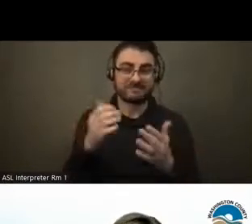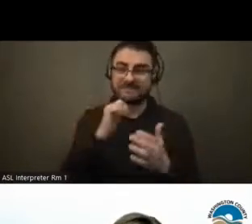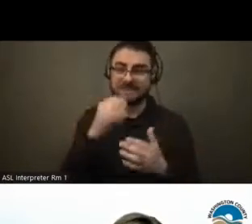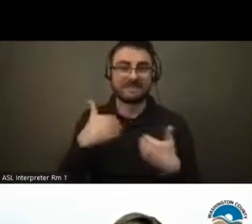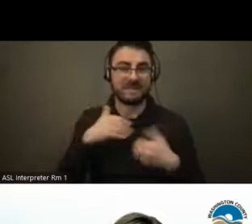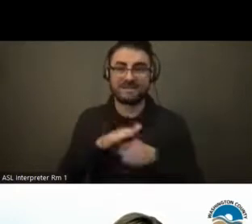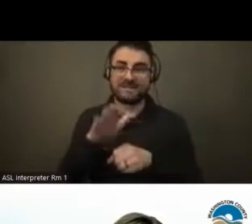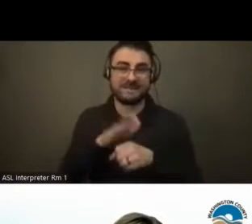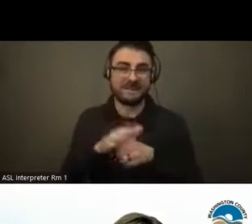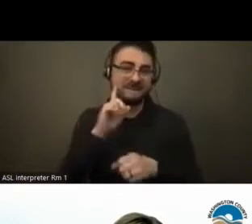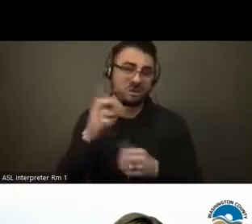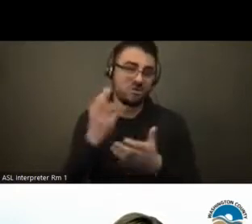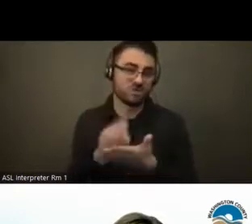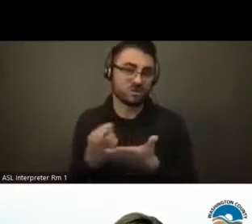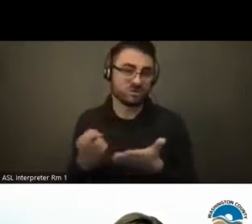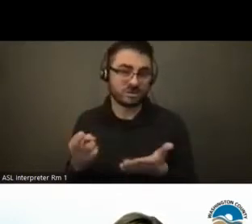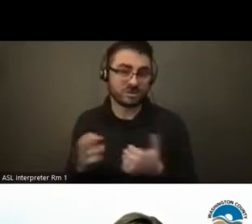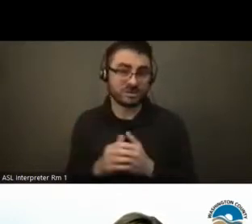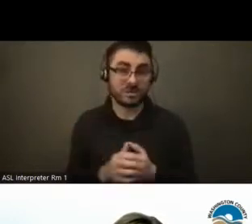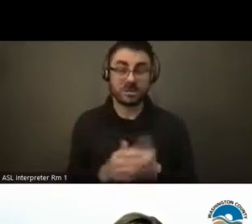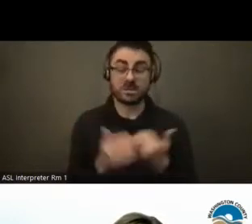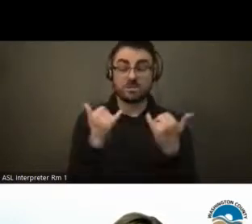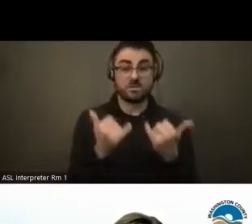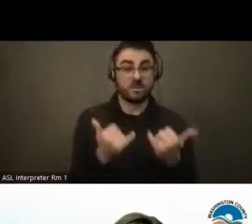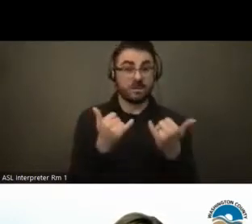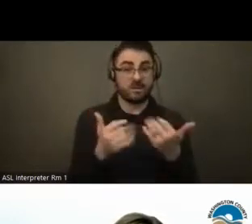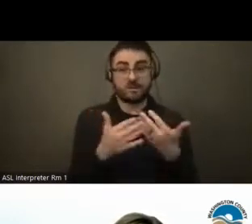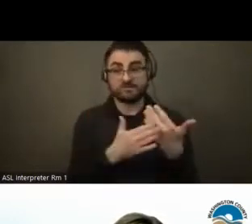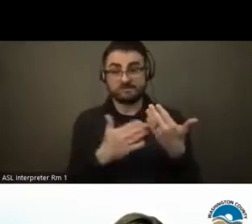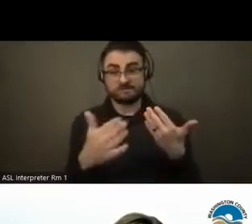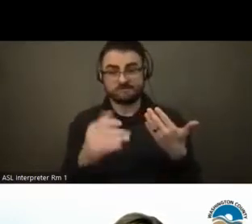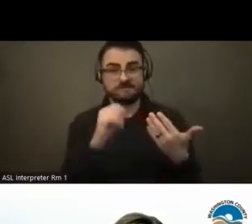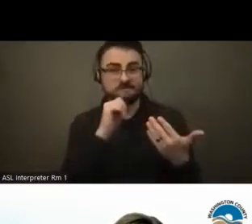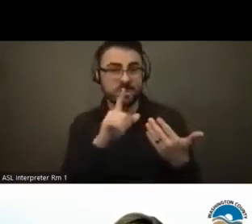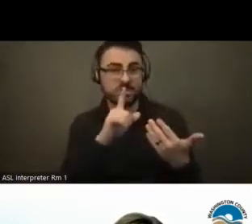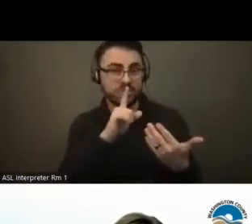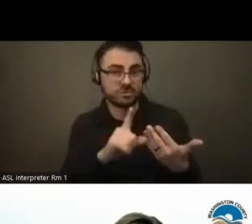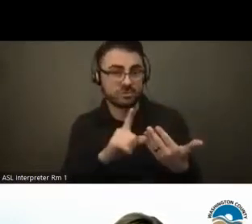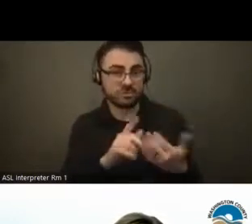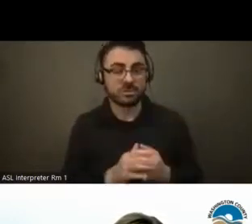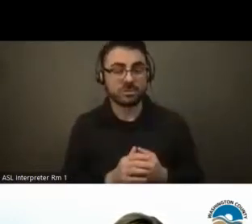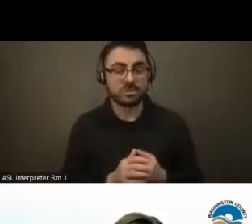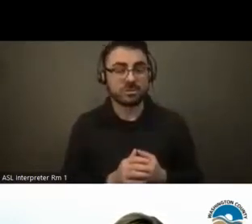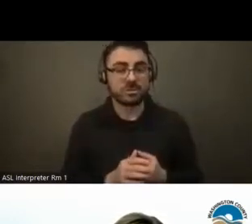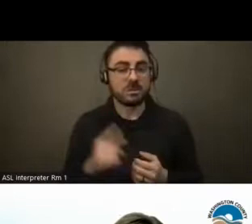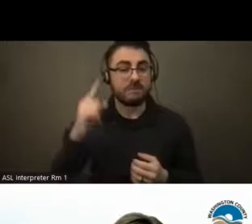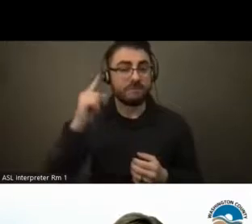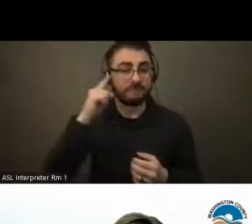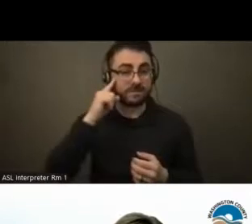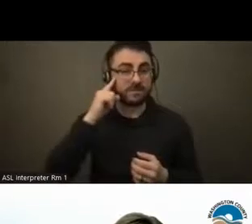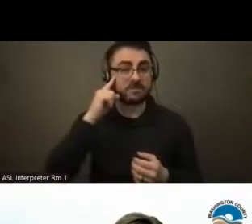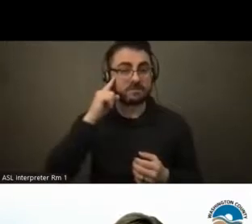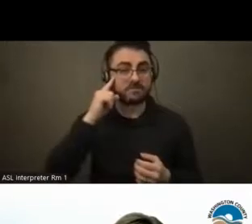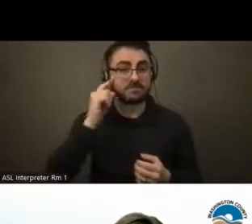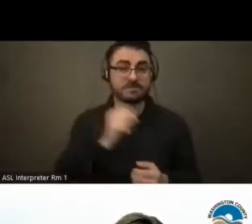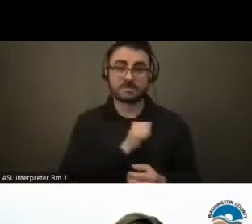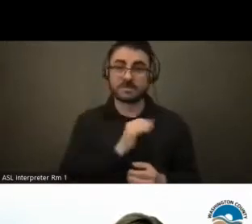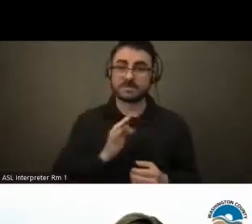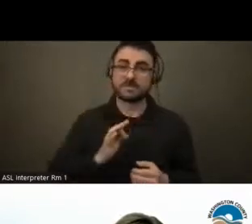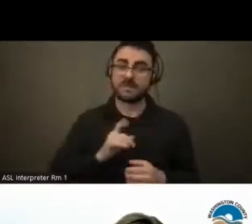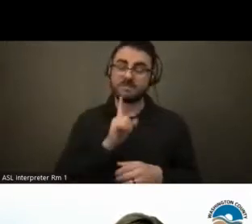how things are framing up moving ahead. I think our staff is trying really hard to meet